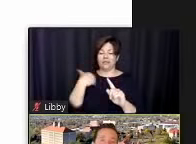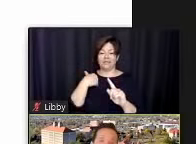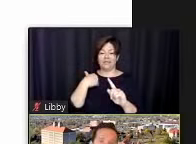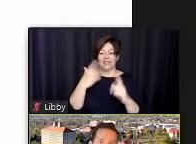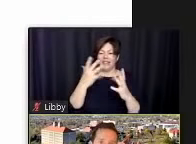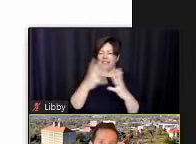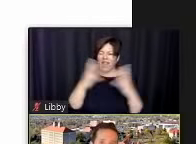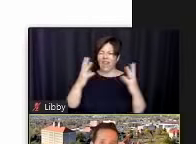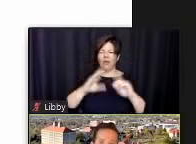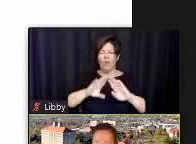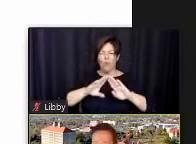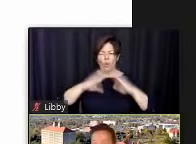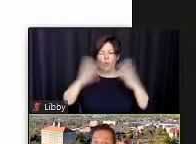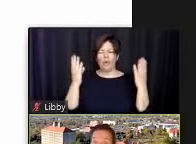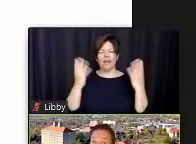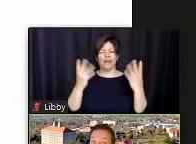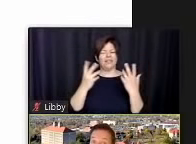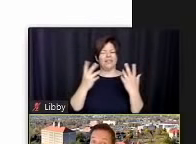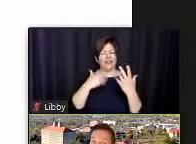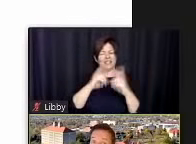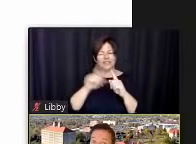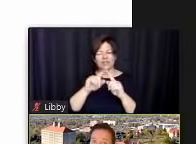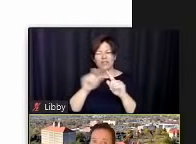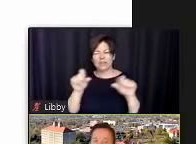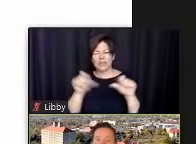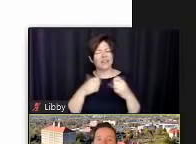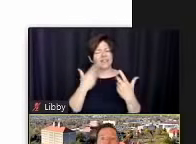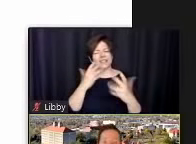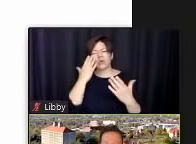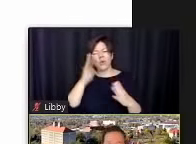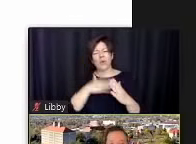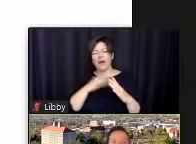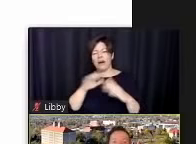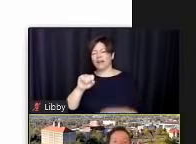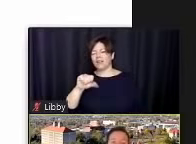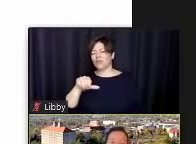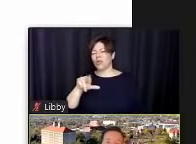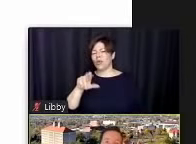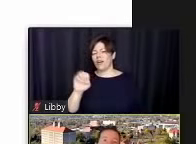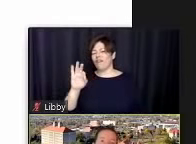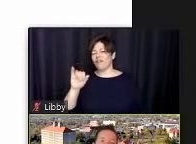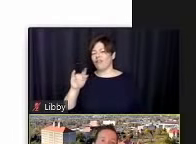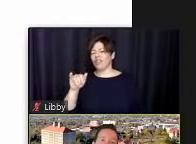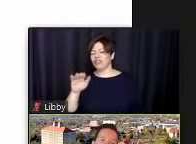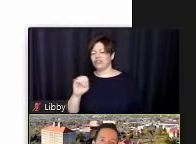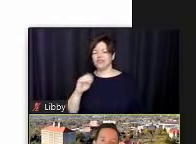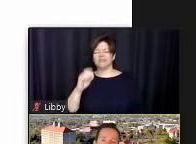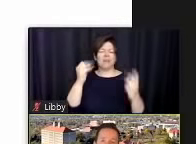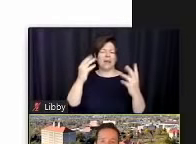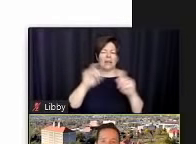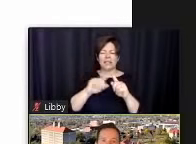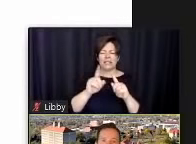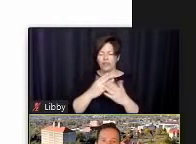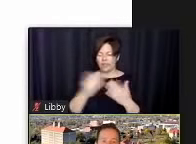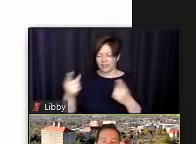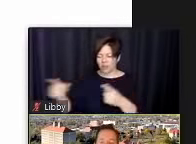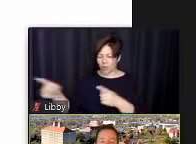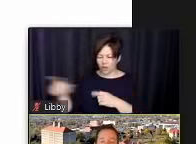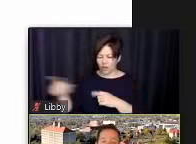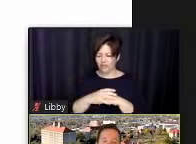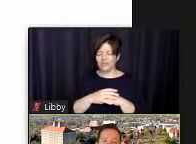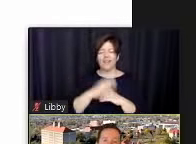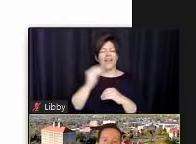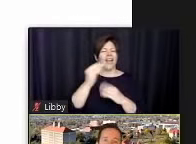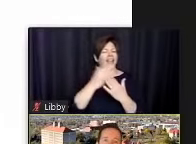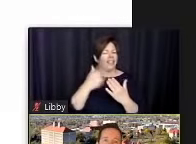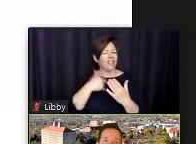had as much space as it has. I still don't know my square footage, but anyways, we know there's lots of different things going on, and there's things that